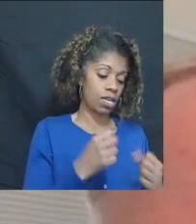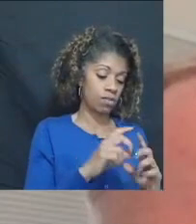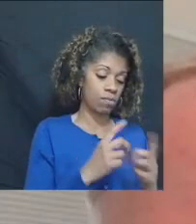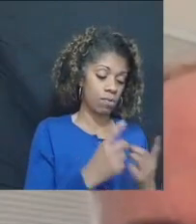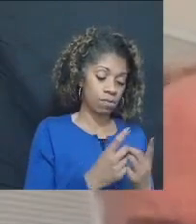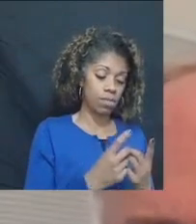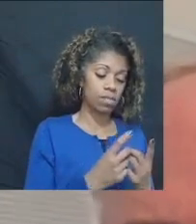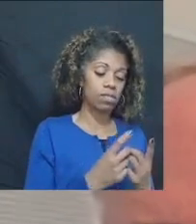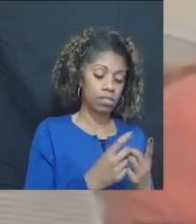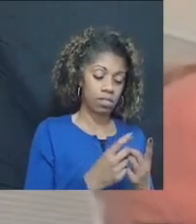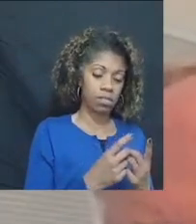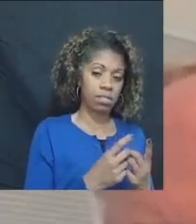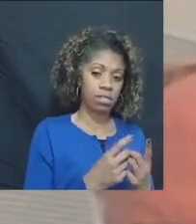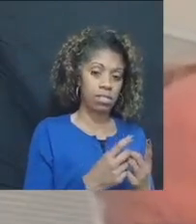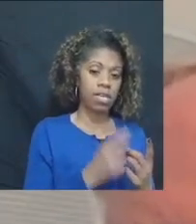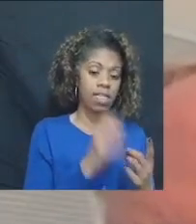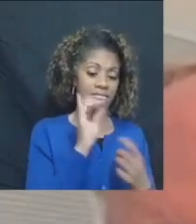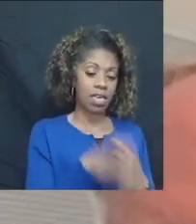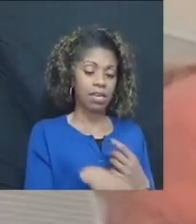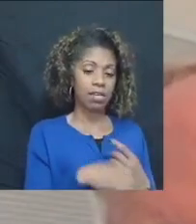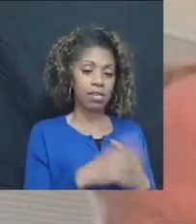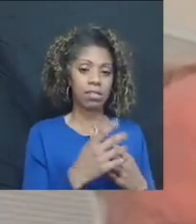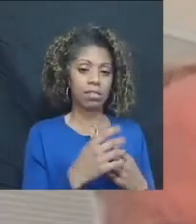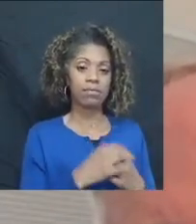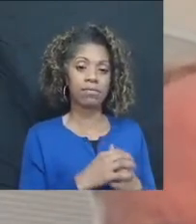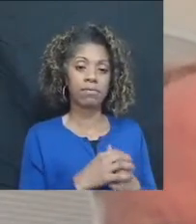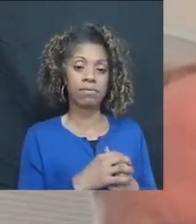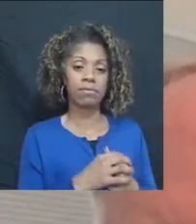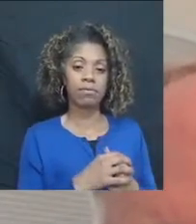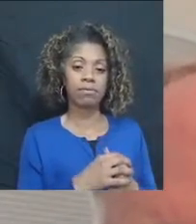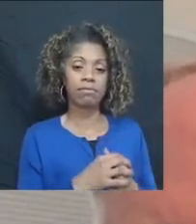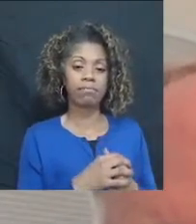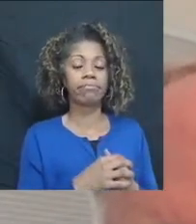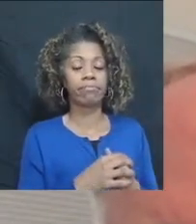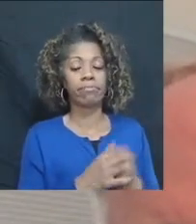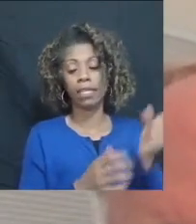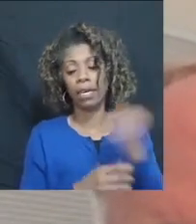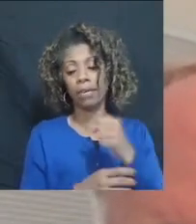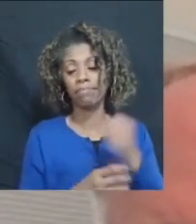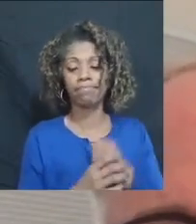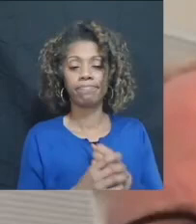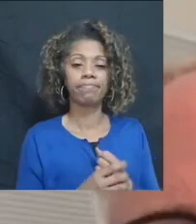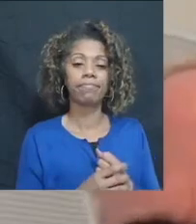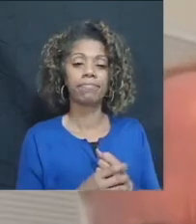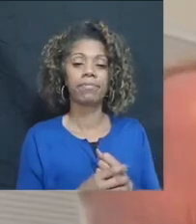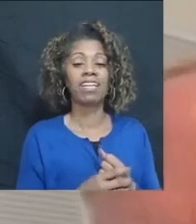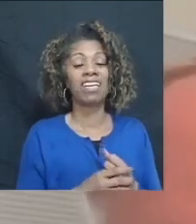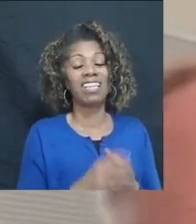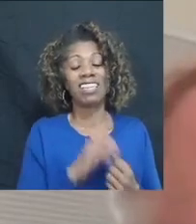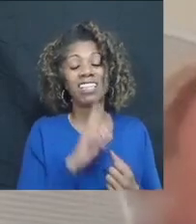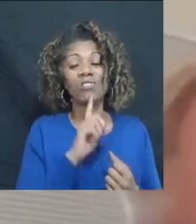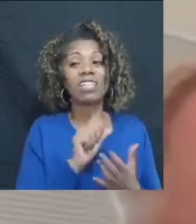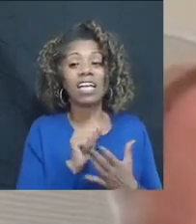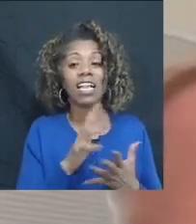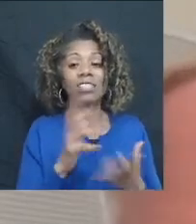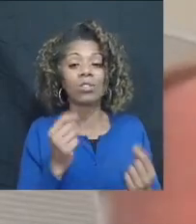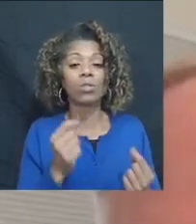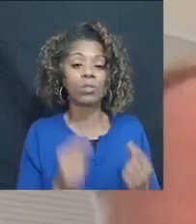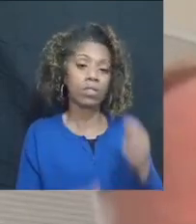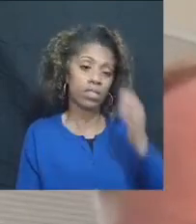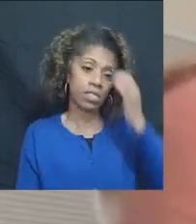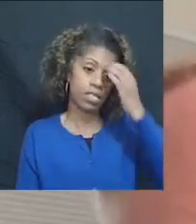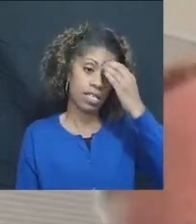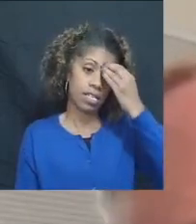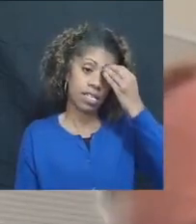as with all the other sectors. So yeah. There's a lot they can do. Well, you and I spend time talking about this all the time,